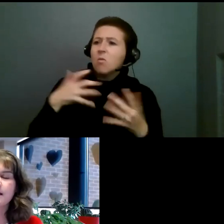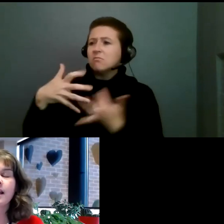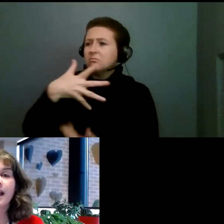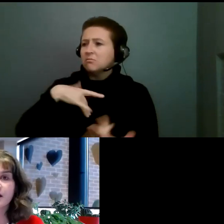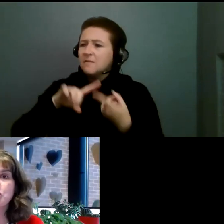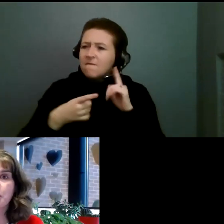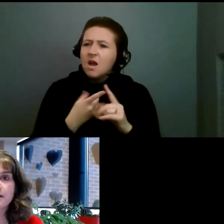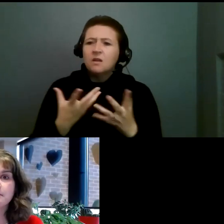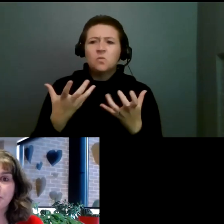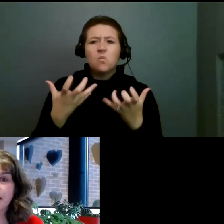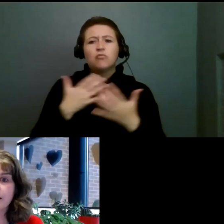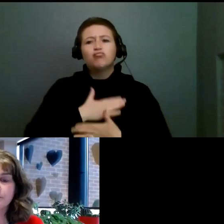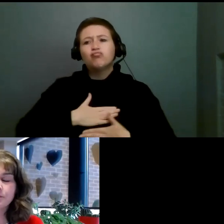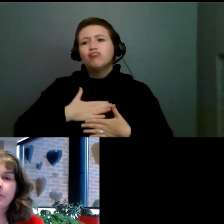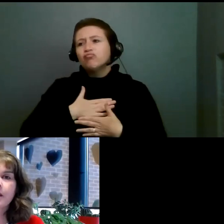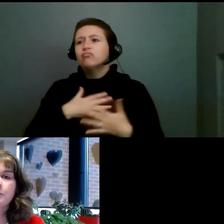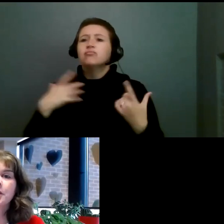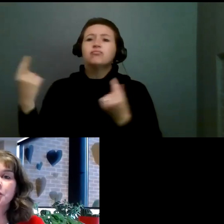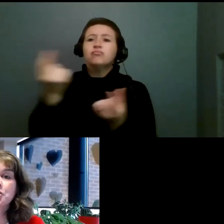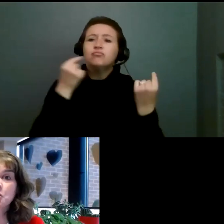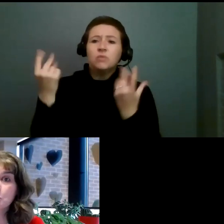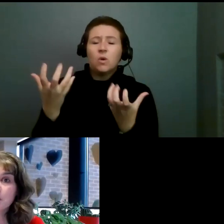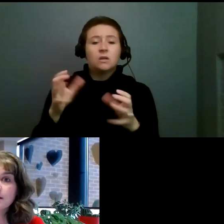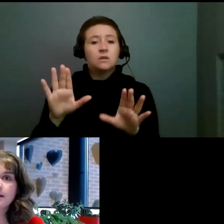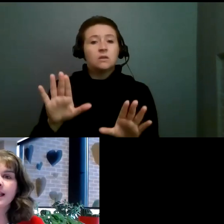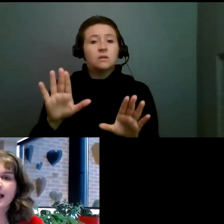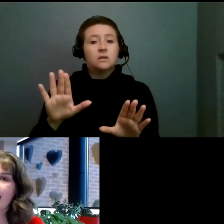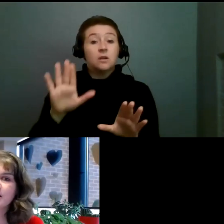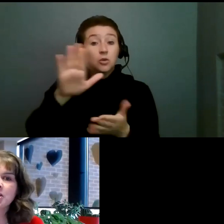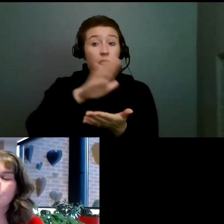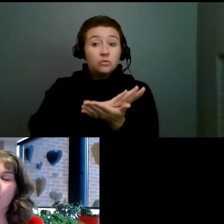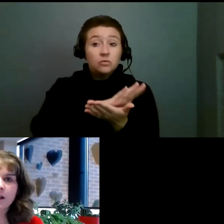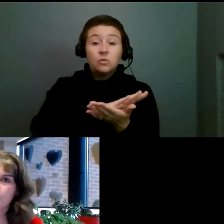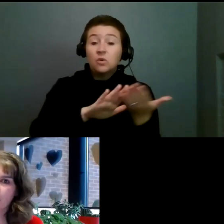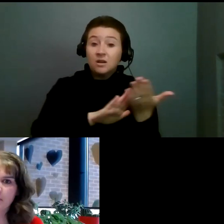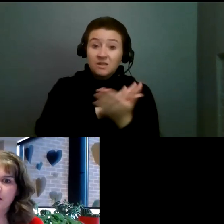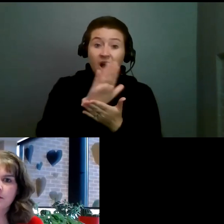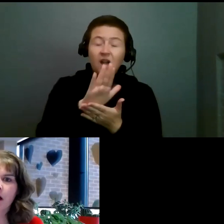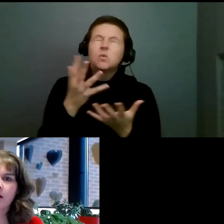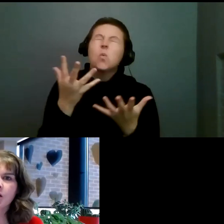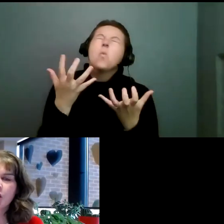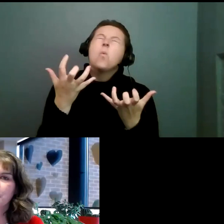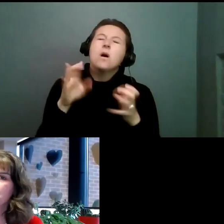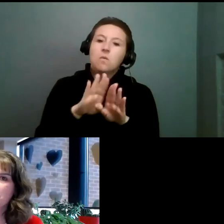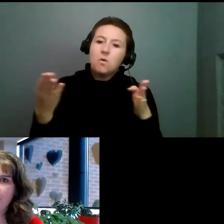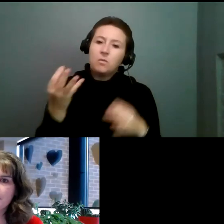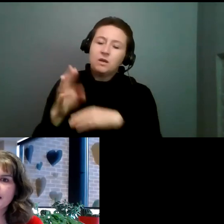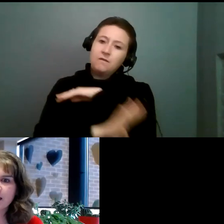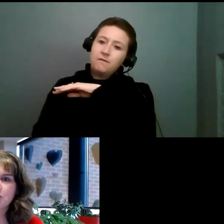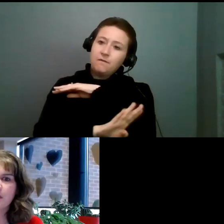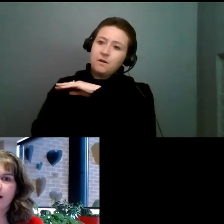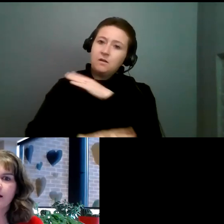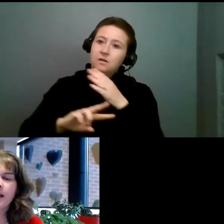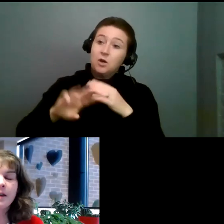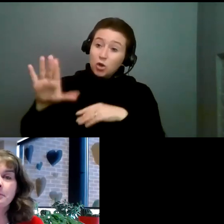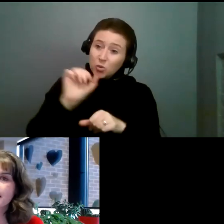friends, and enjoying some freedom. But your schools and colleges want to open up this fall. Your jobs need